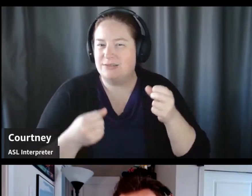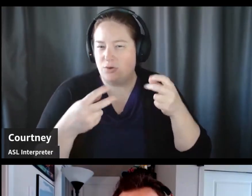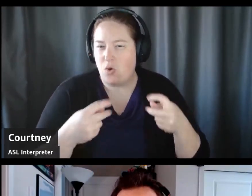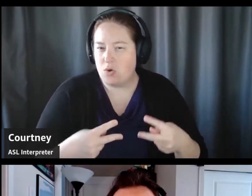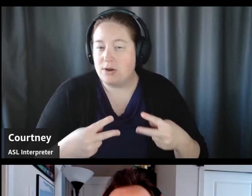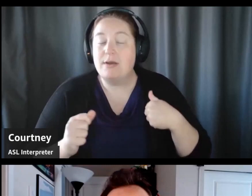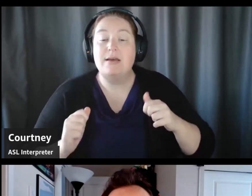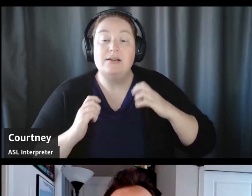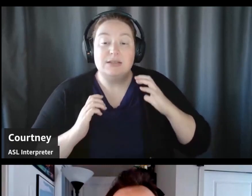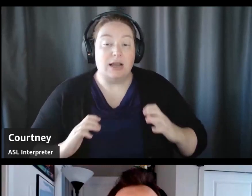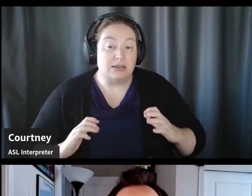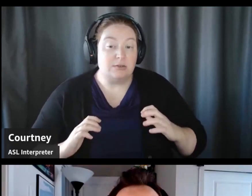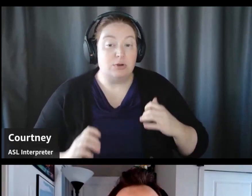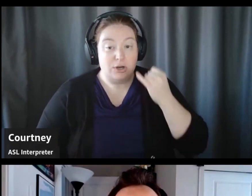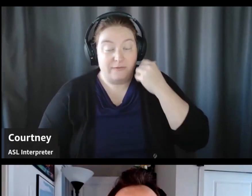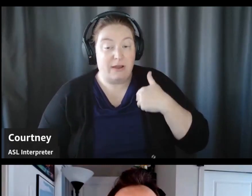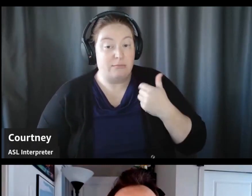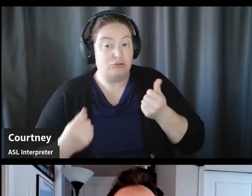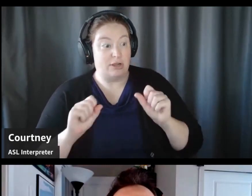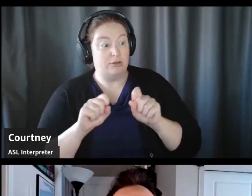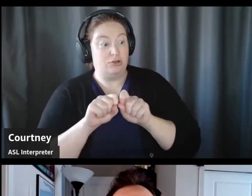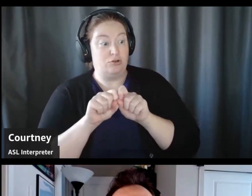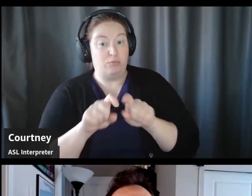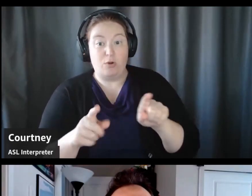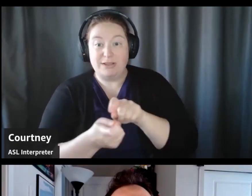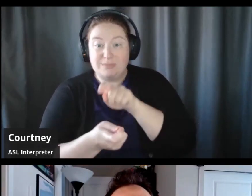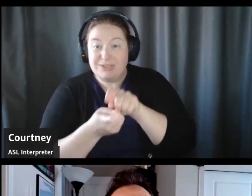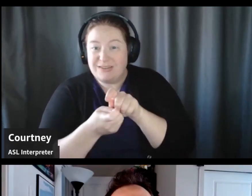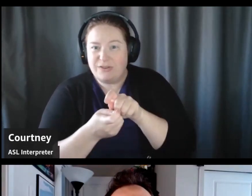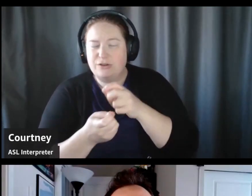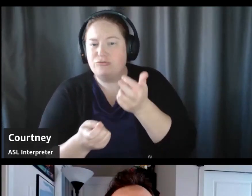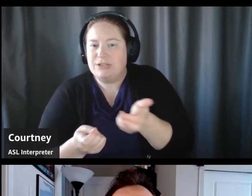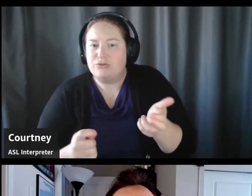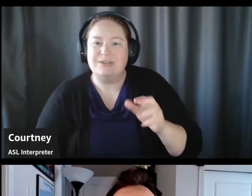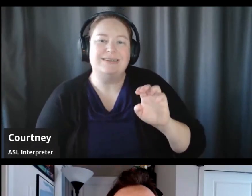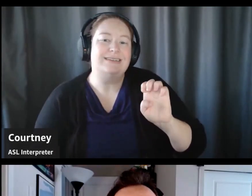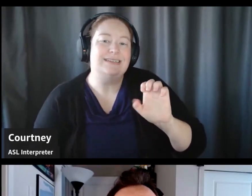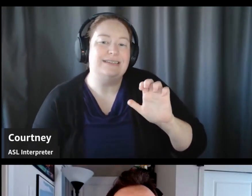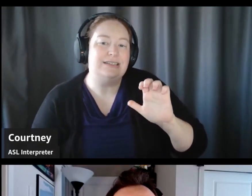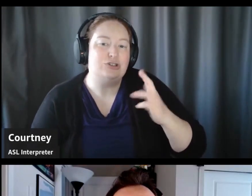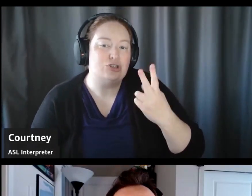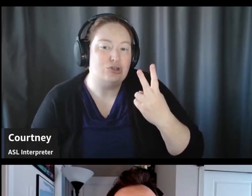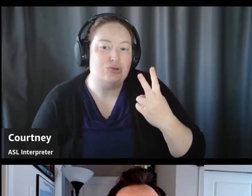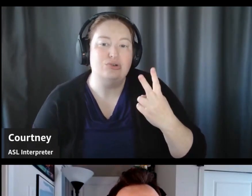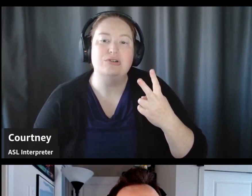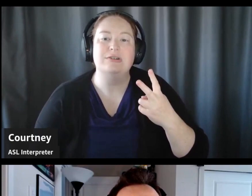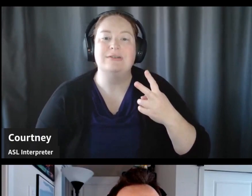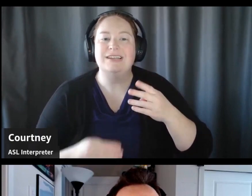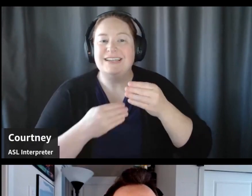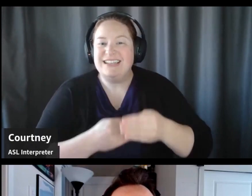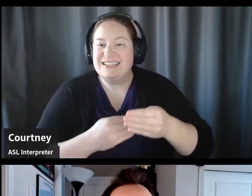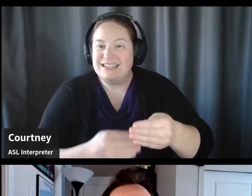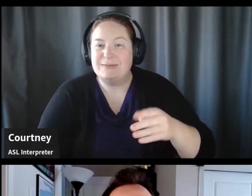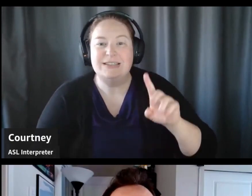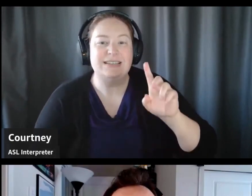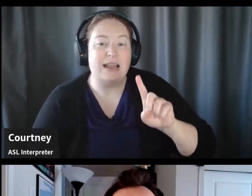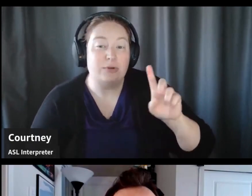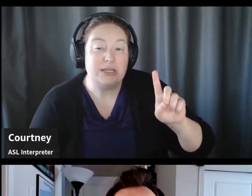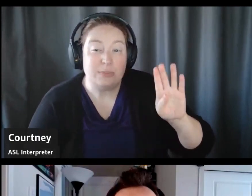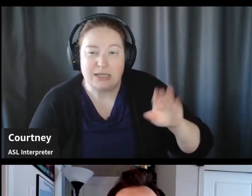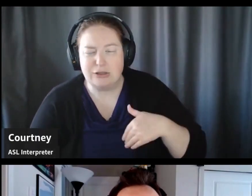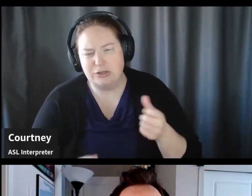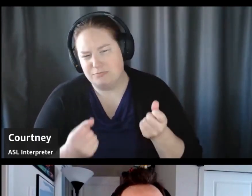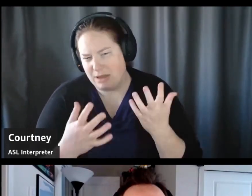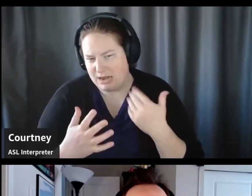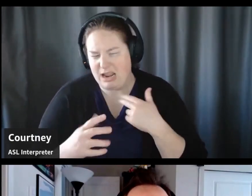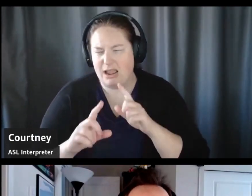if I'm trying to deploy certain resources like an EC2 instance or perhaps a DynamoDB, there are many ways I can do that, right? I can go to the